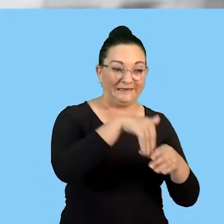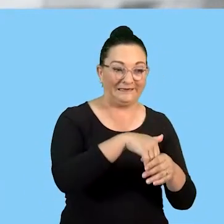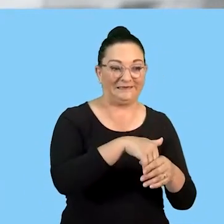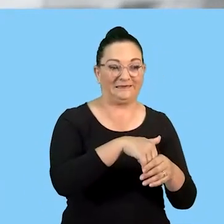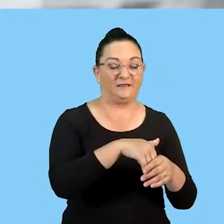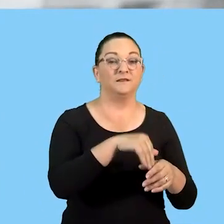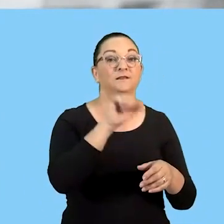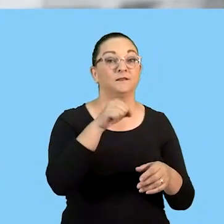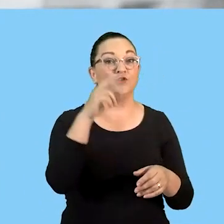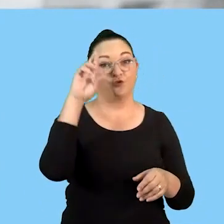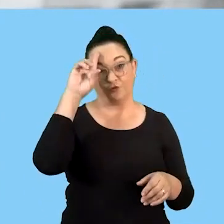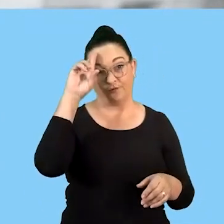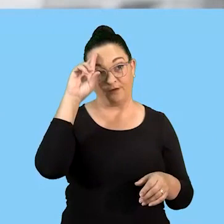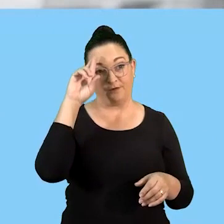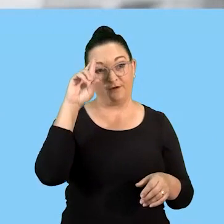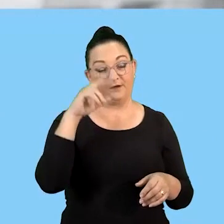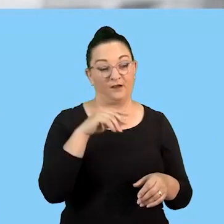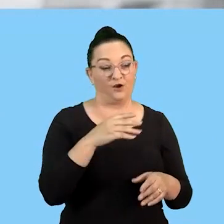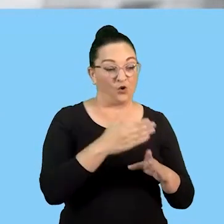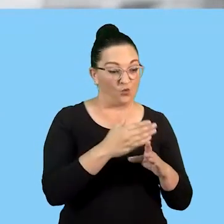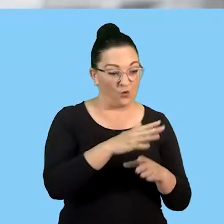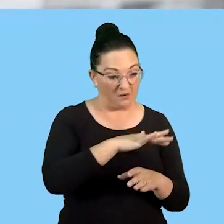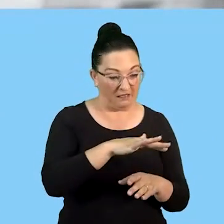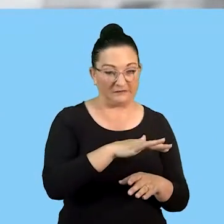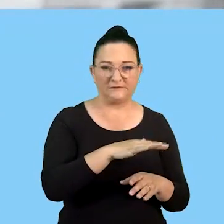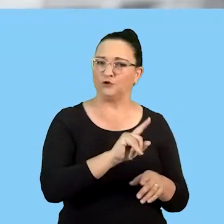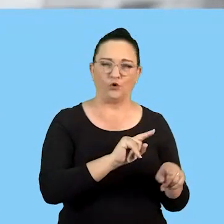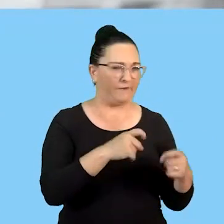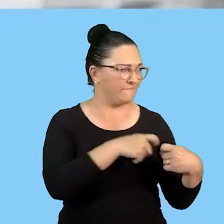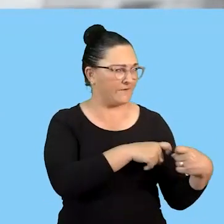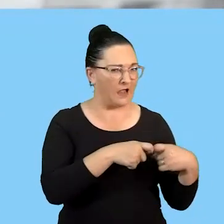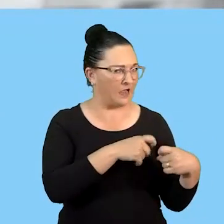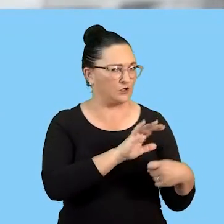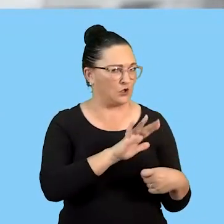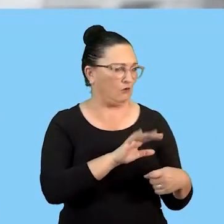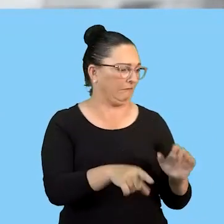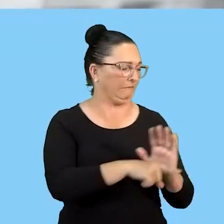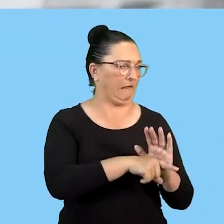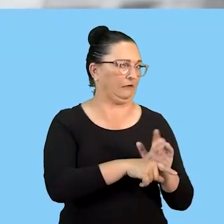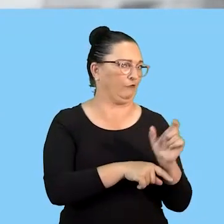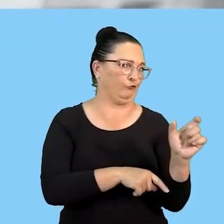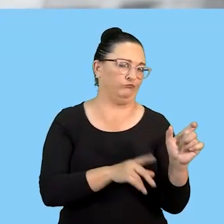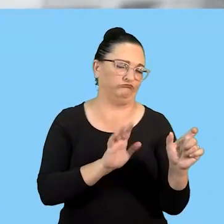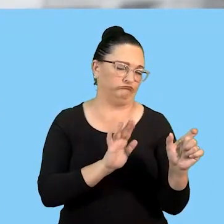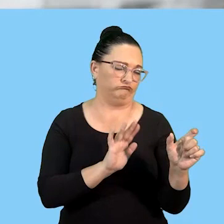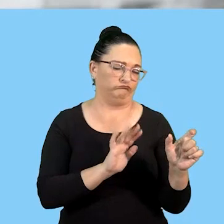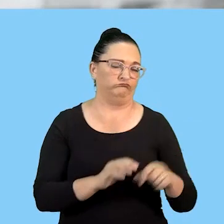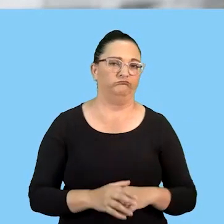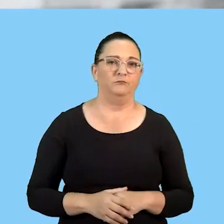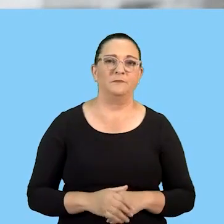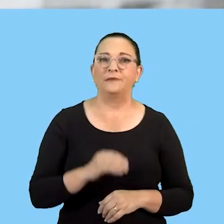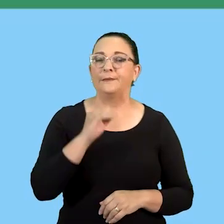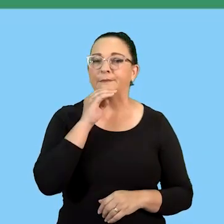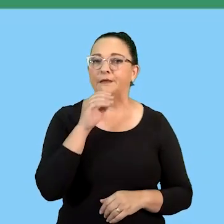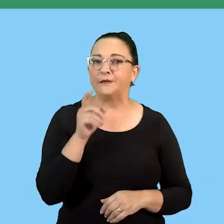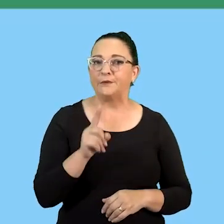the workplace. Remember, I said to you, conflict does not mean a fight. It's not a fight. It's not a negative word. So what does